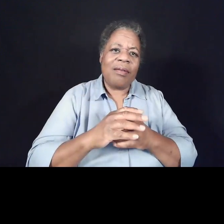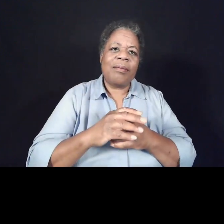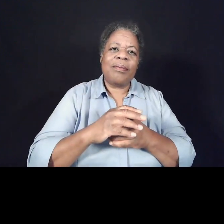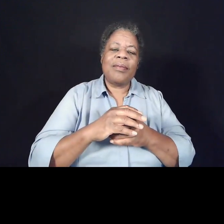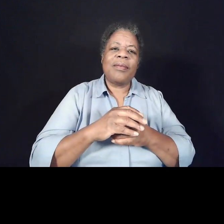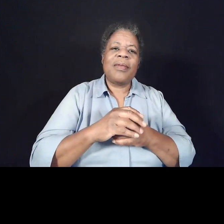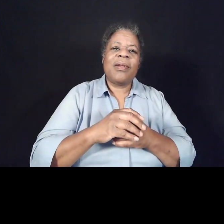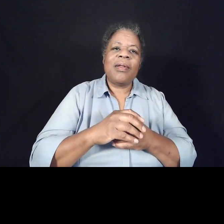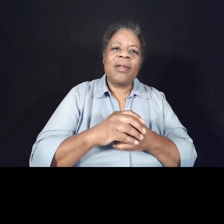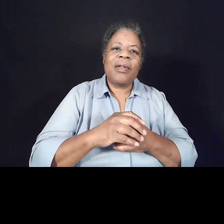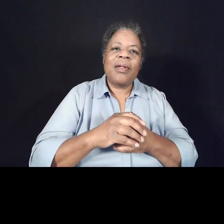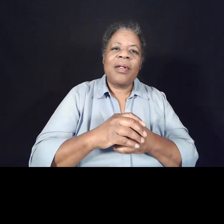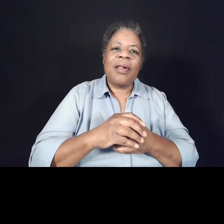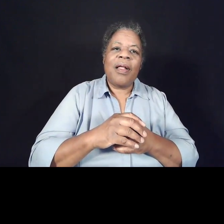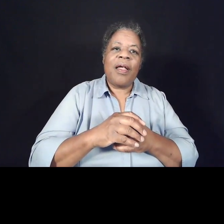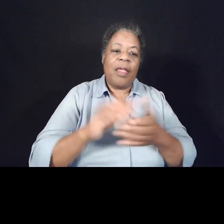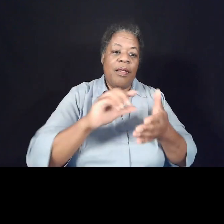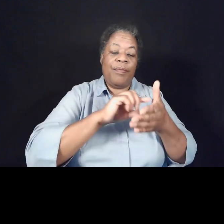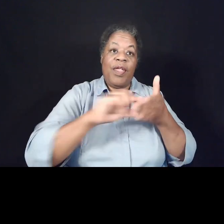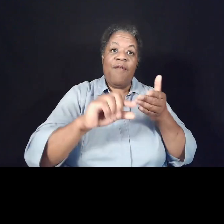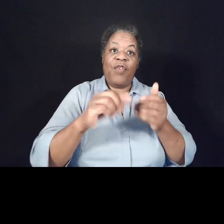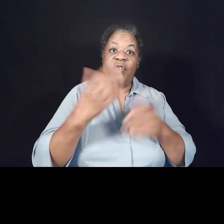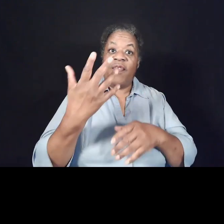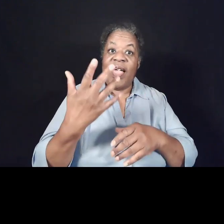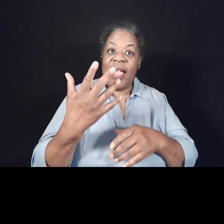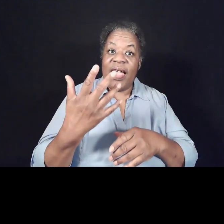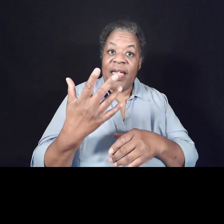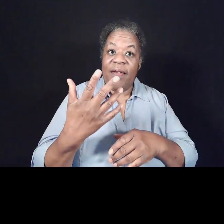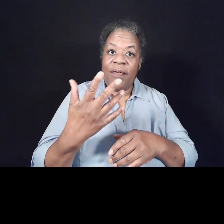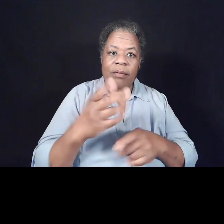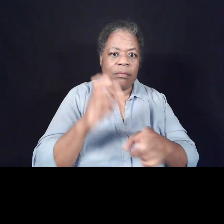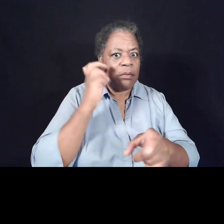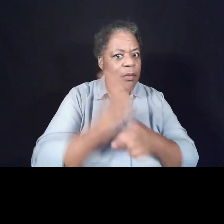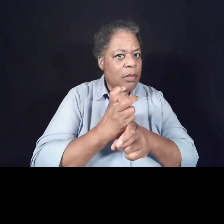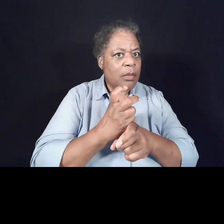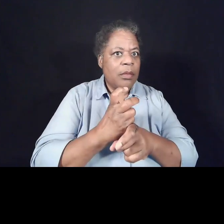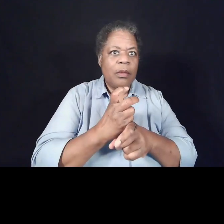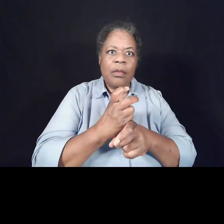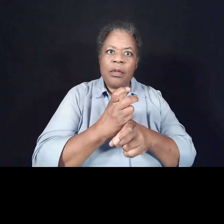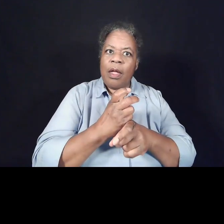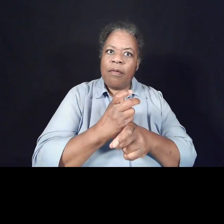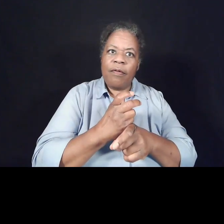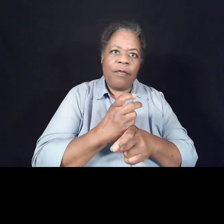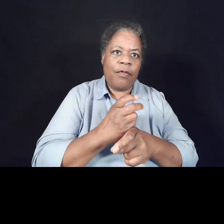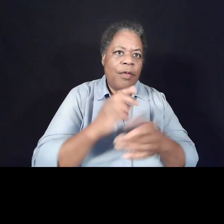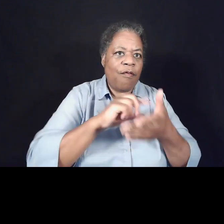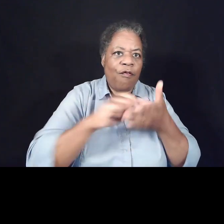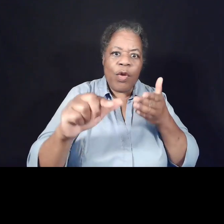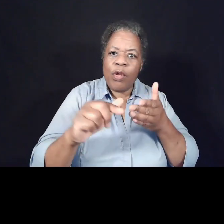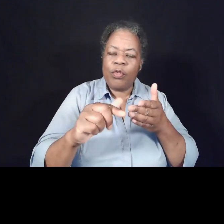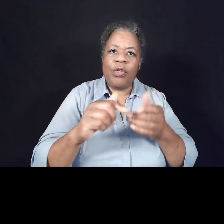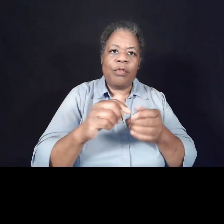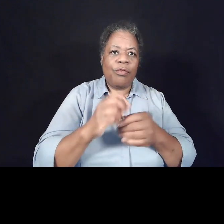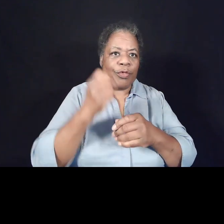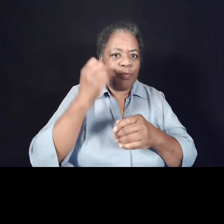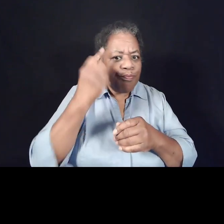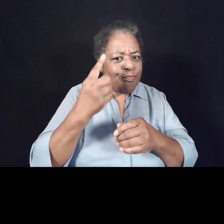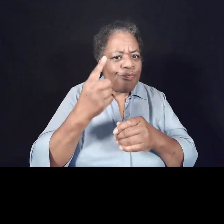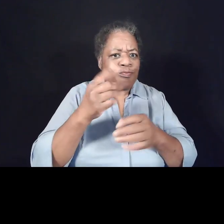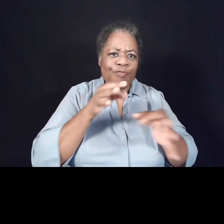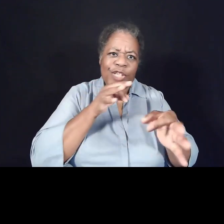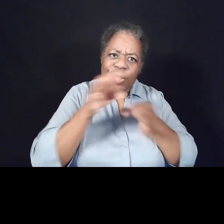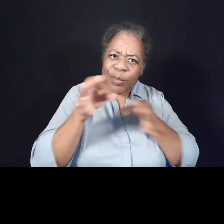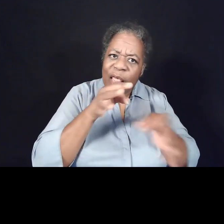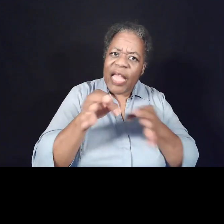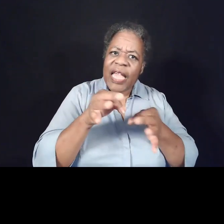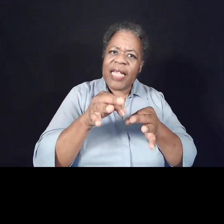Now, we should point out that verse 5 is one of the most difficult verses in all of the Bible to translate, in